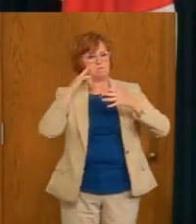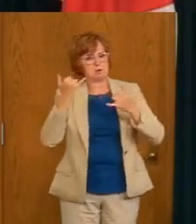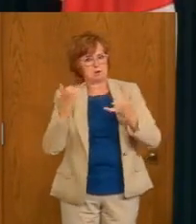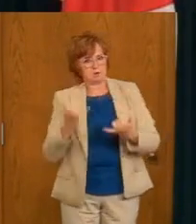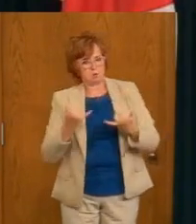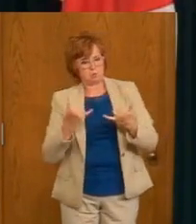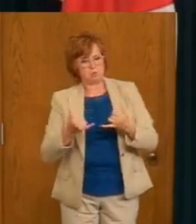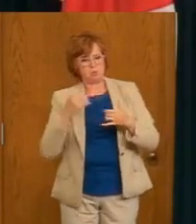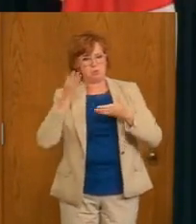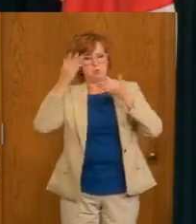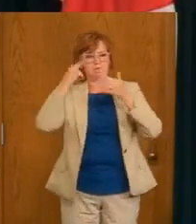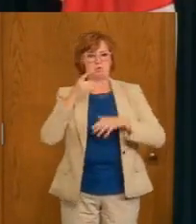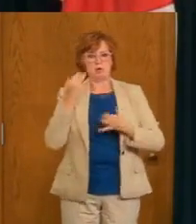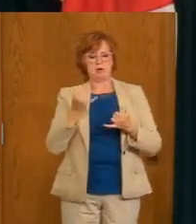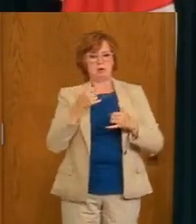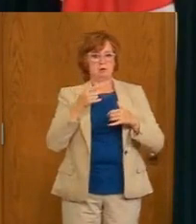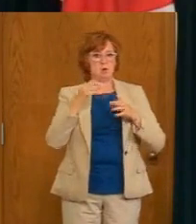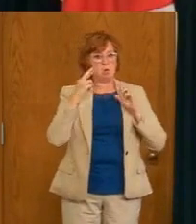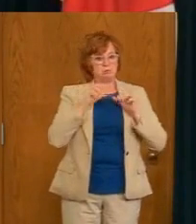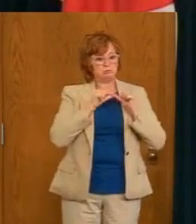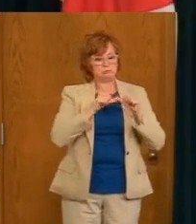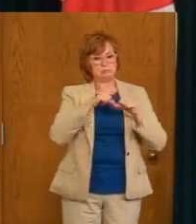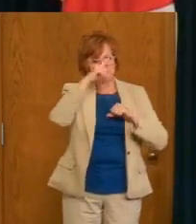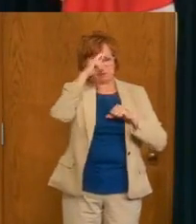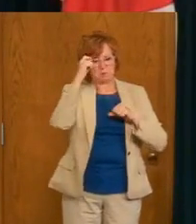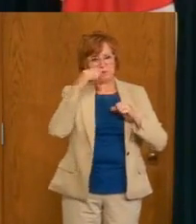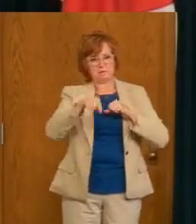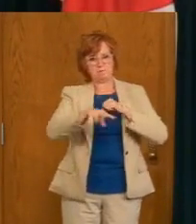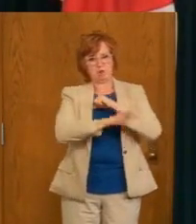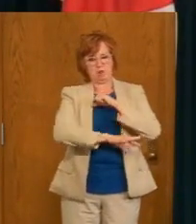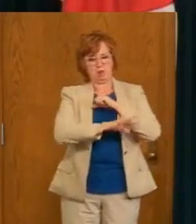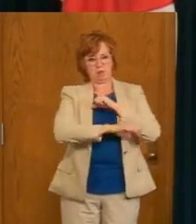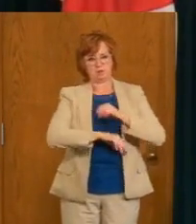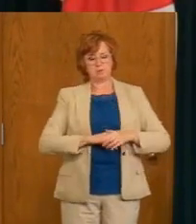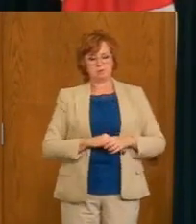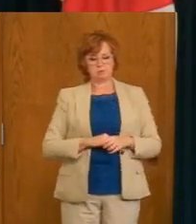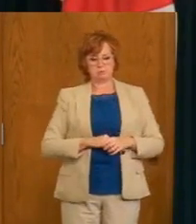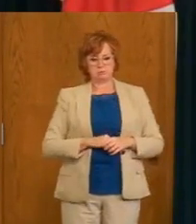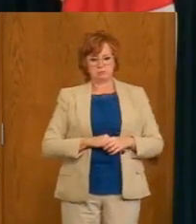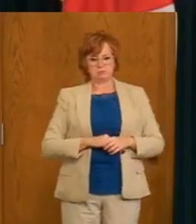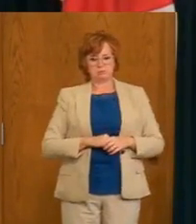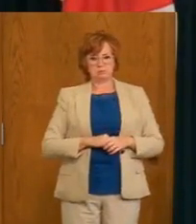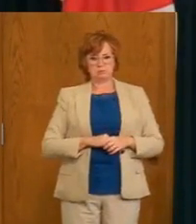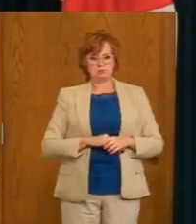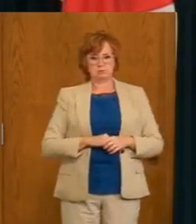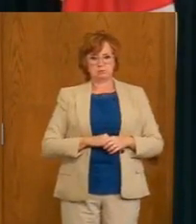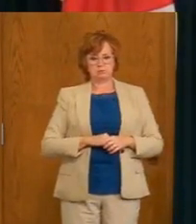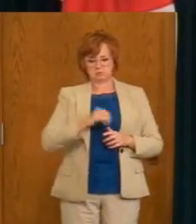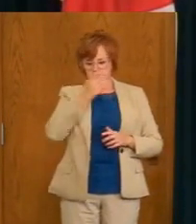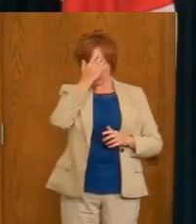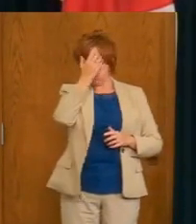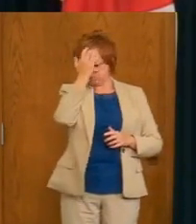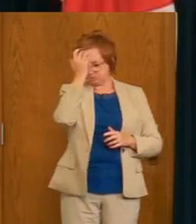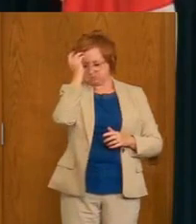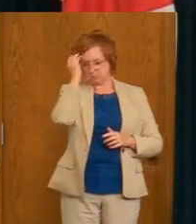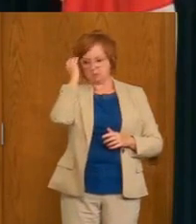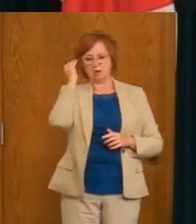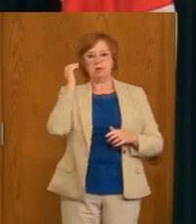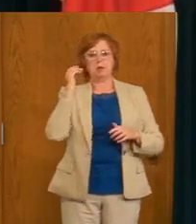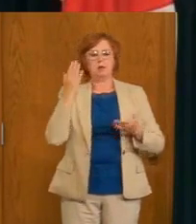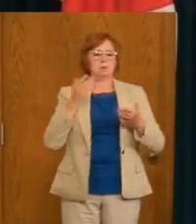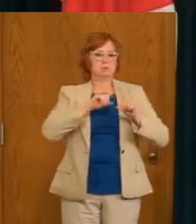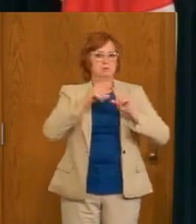in spring, we had to, tighten up and then reopen. And the prevailing wisdom was that we'll